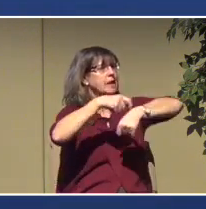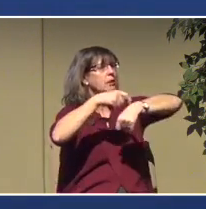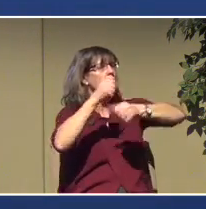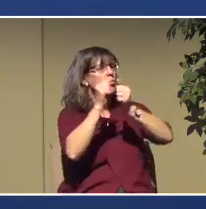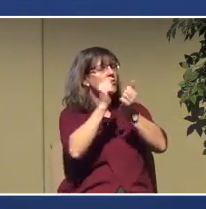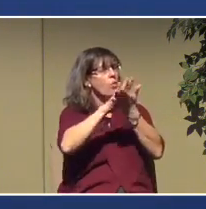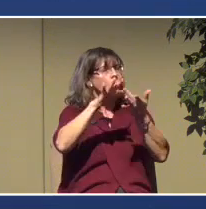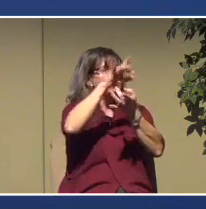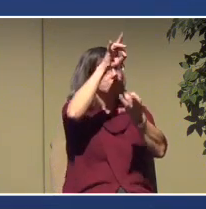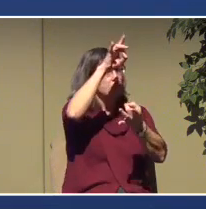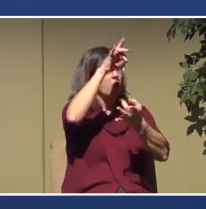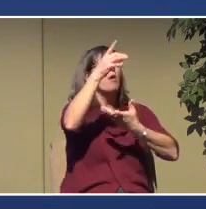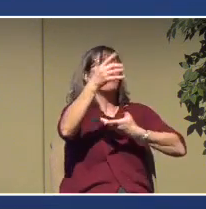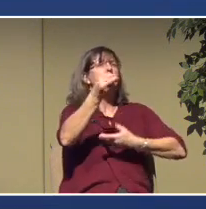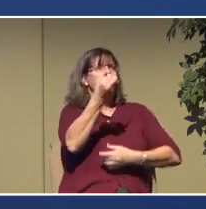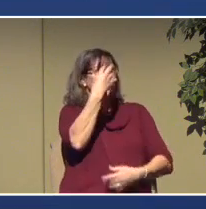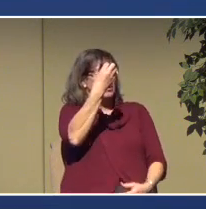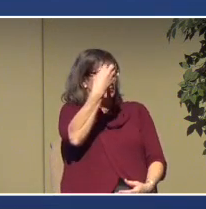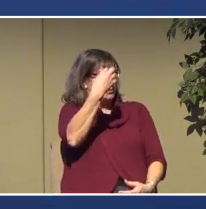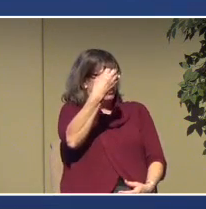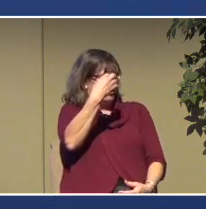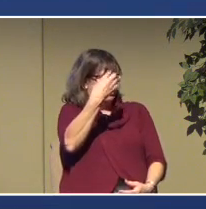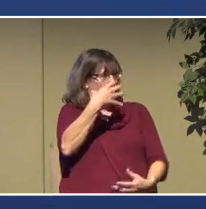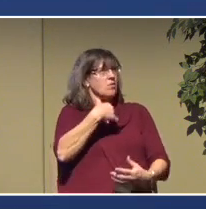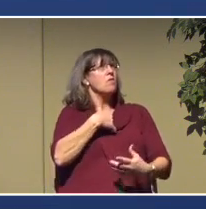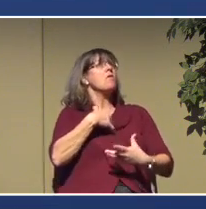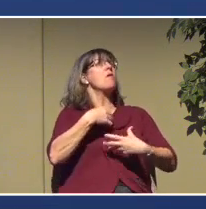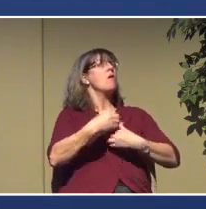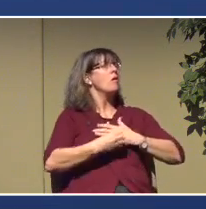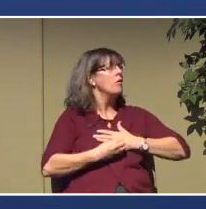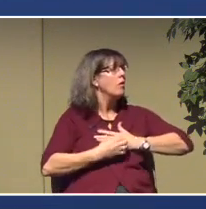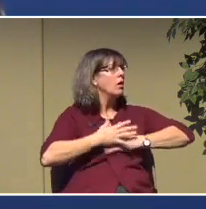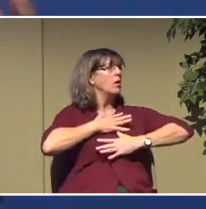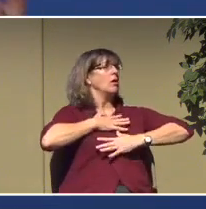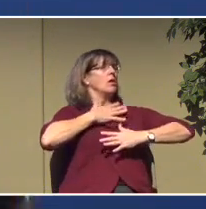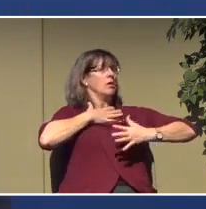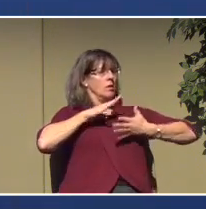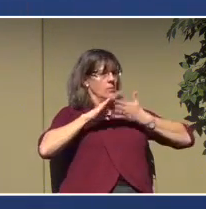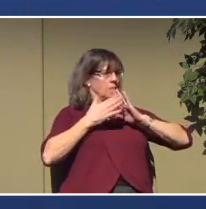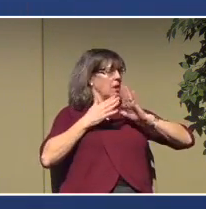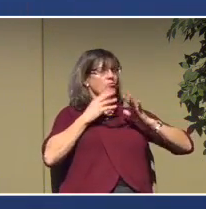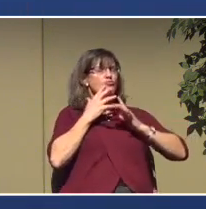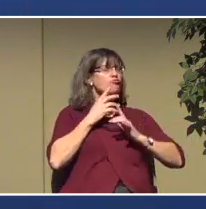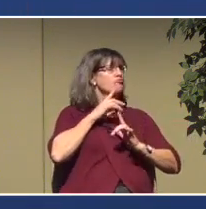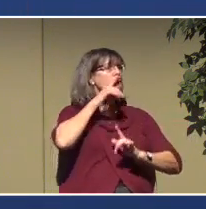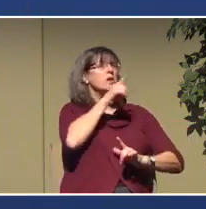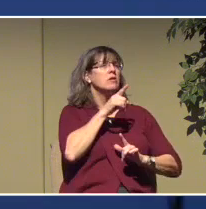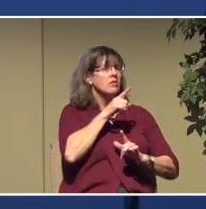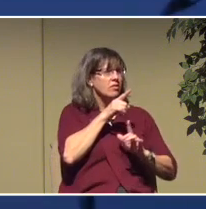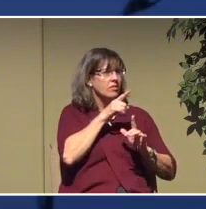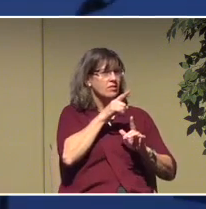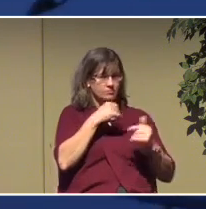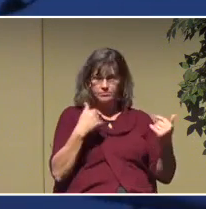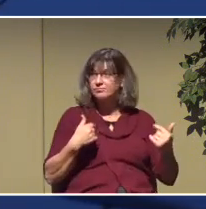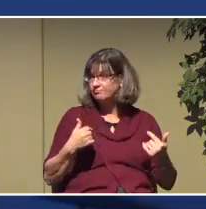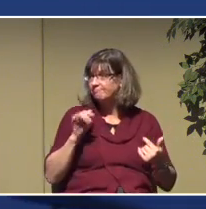was, because his job is to make all this real and make this alive. I would encourage us as we walk through